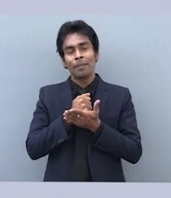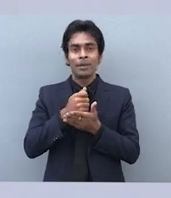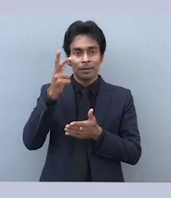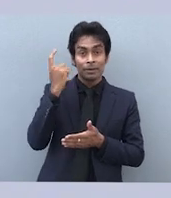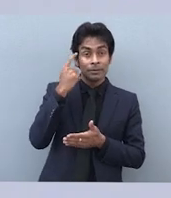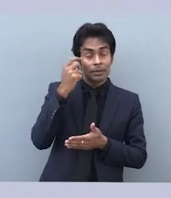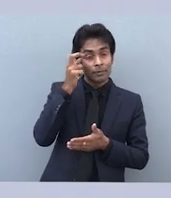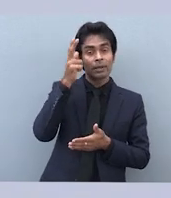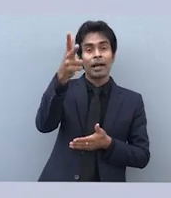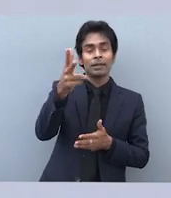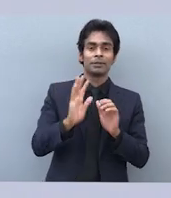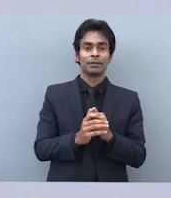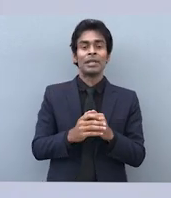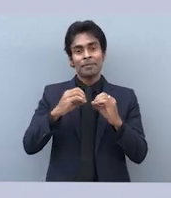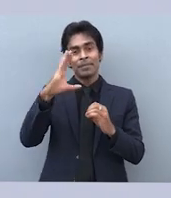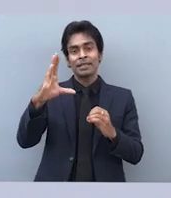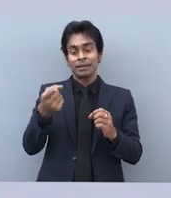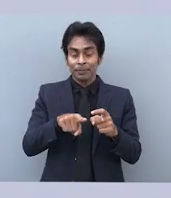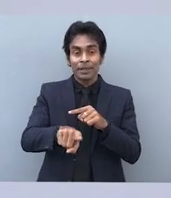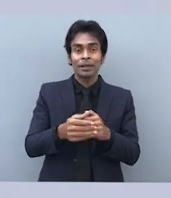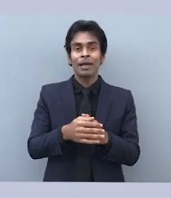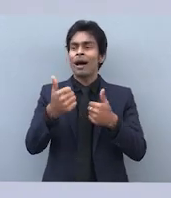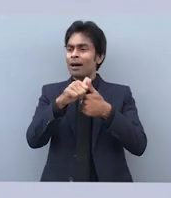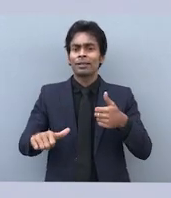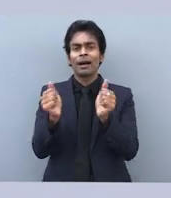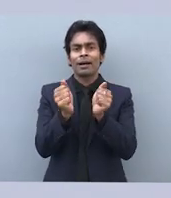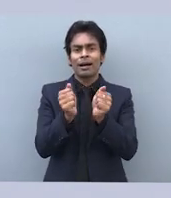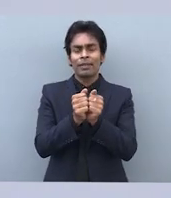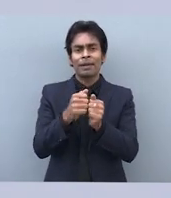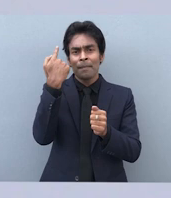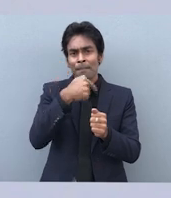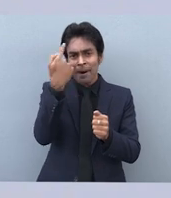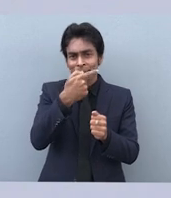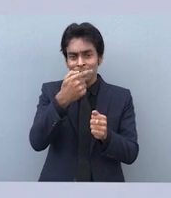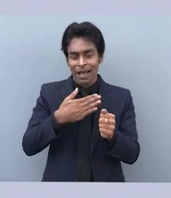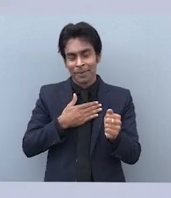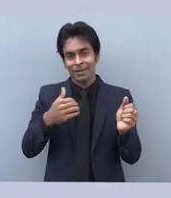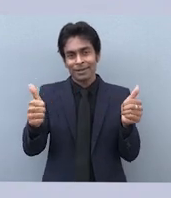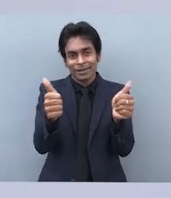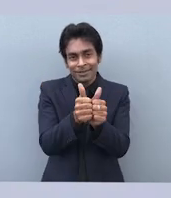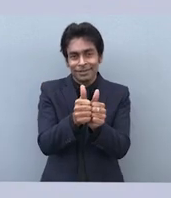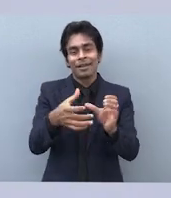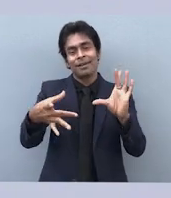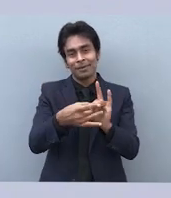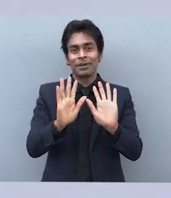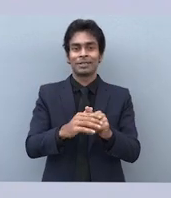friend, as a guide, as a philosopher, because I had, through the British Council,